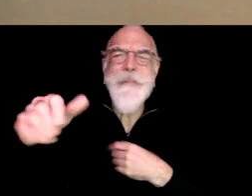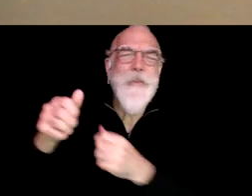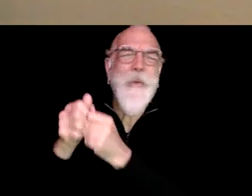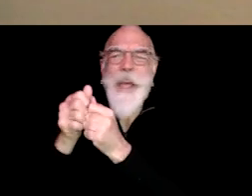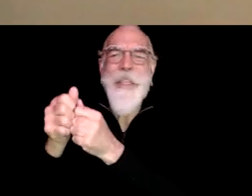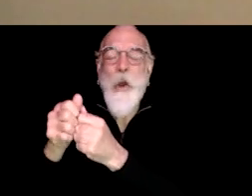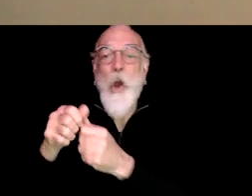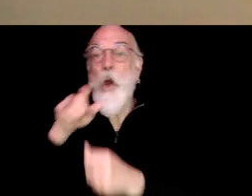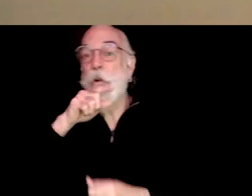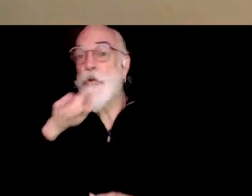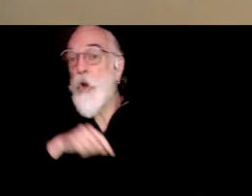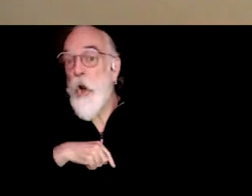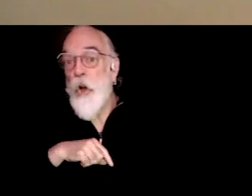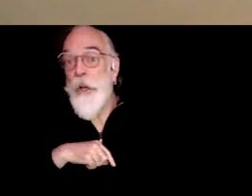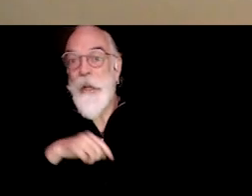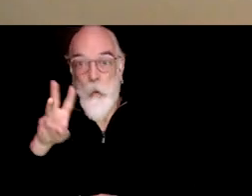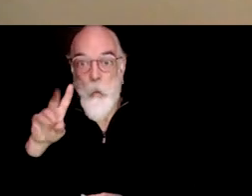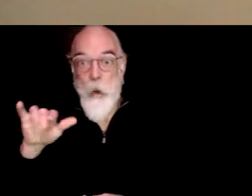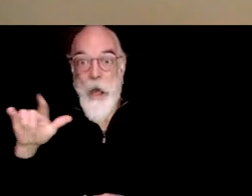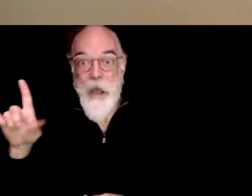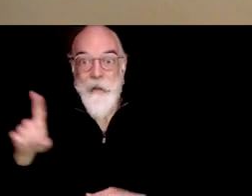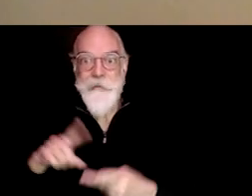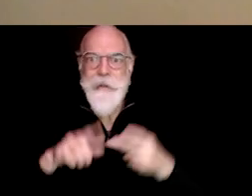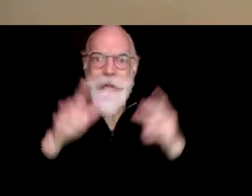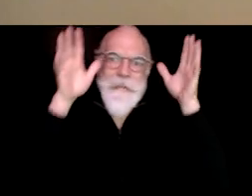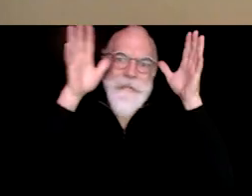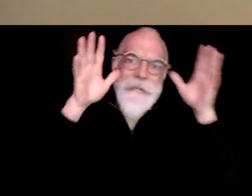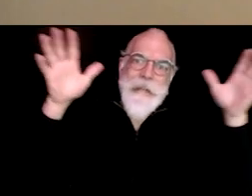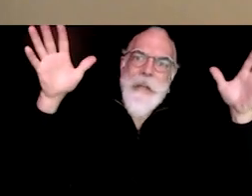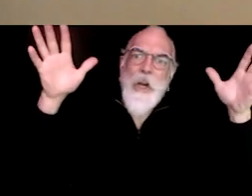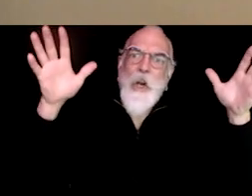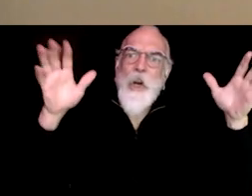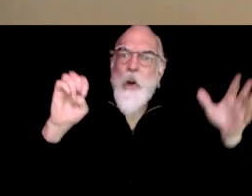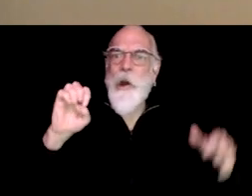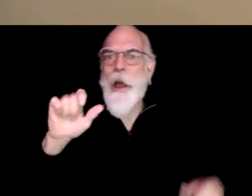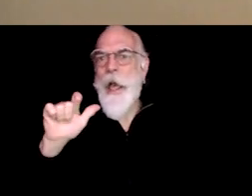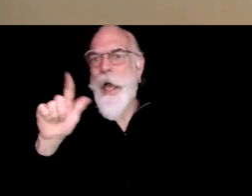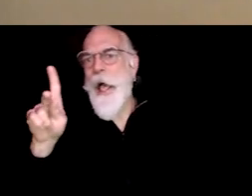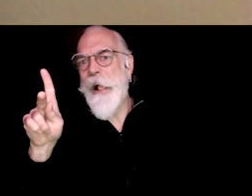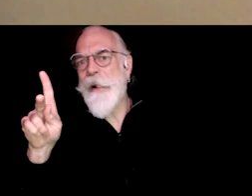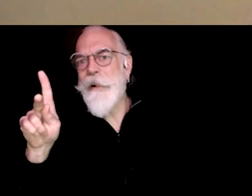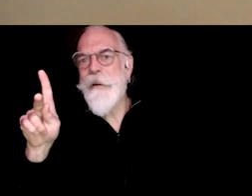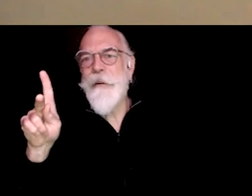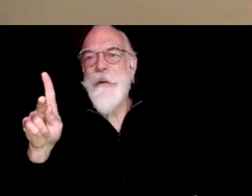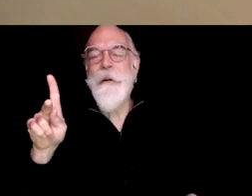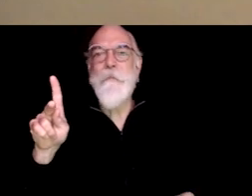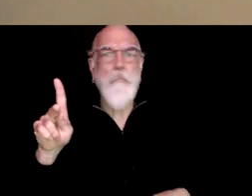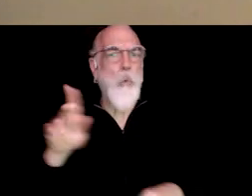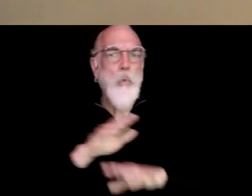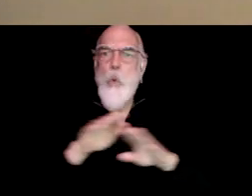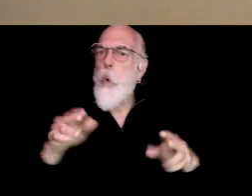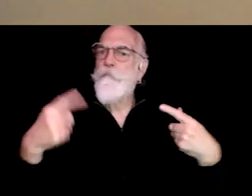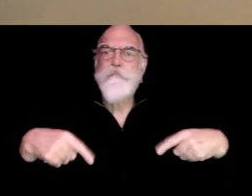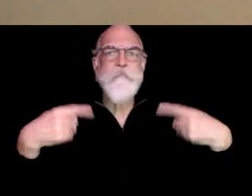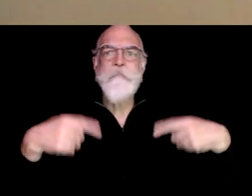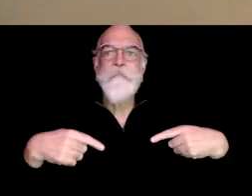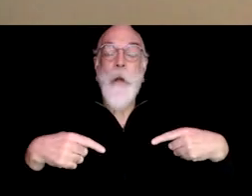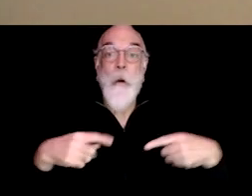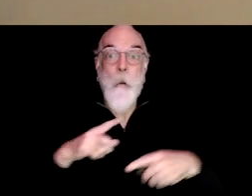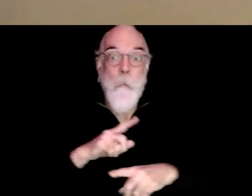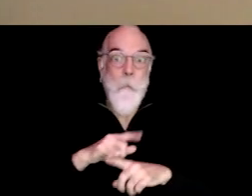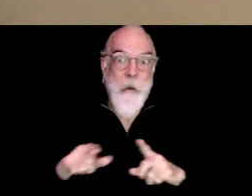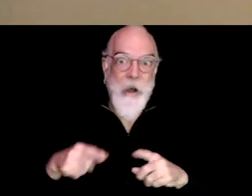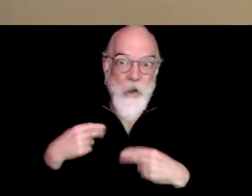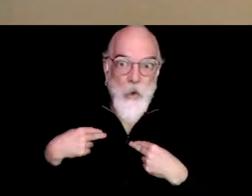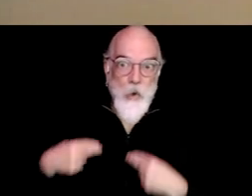deer, the elk, everything is together without conflict. But the minute a human comes near, they're